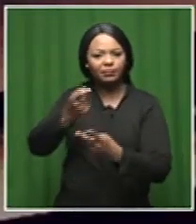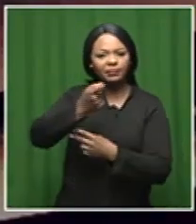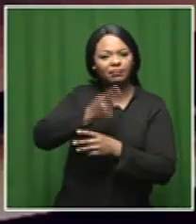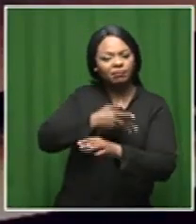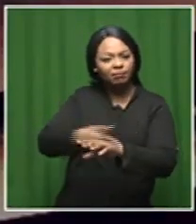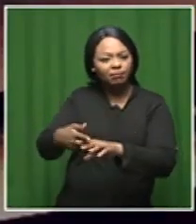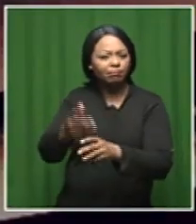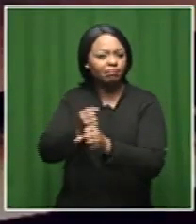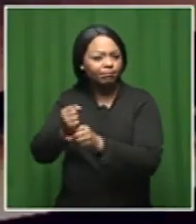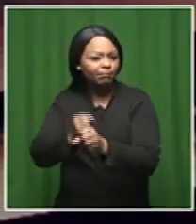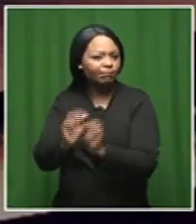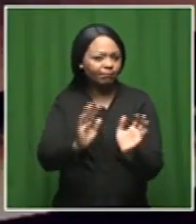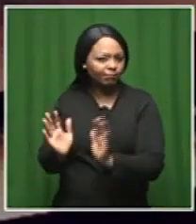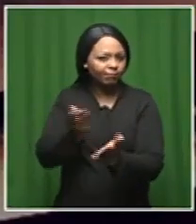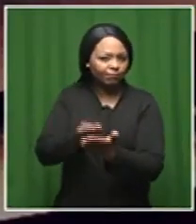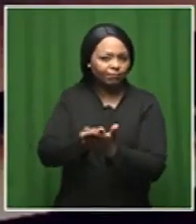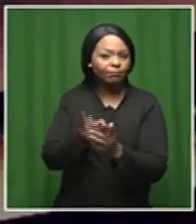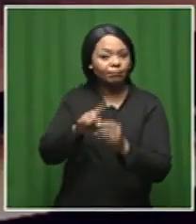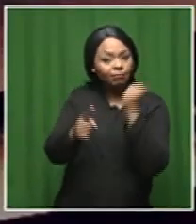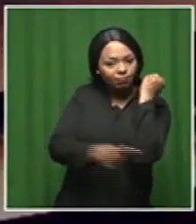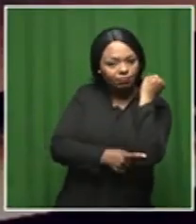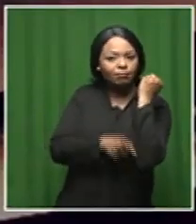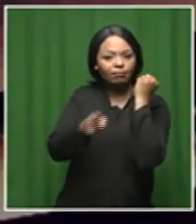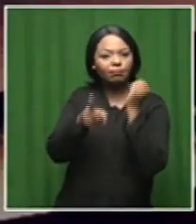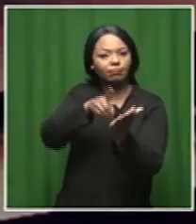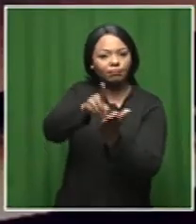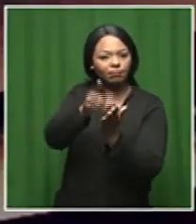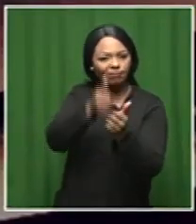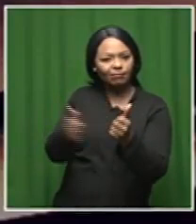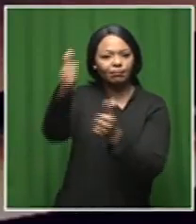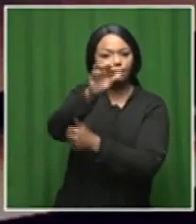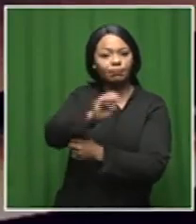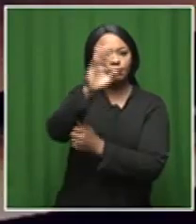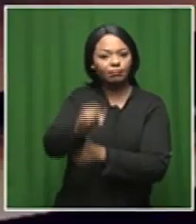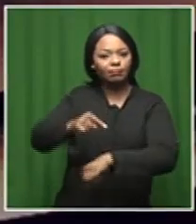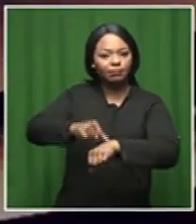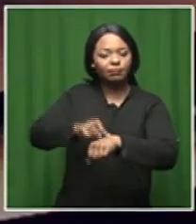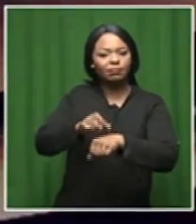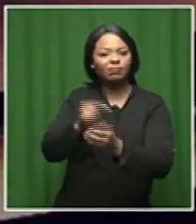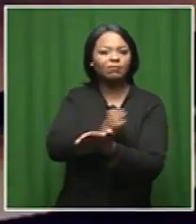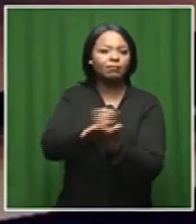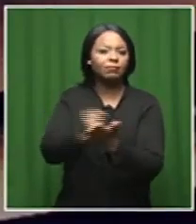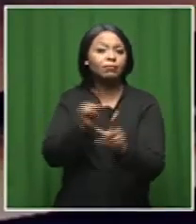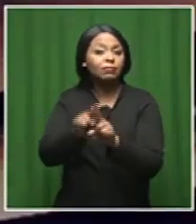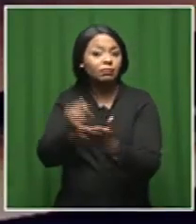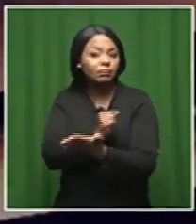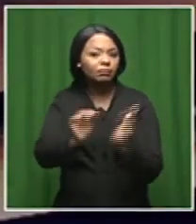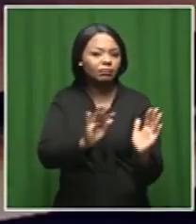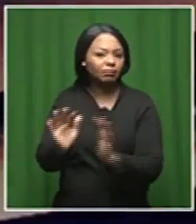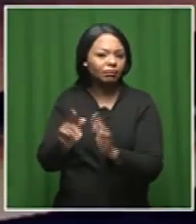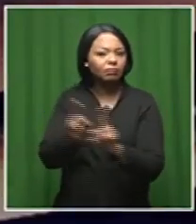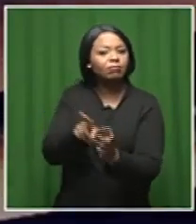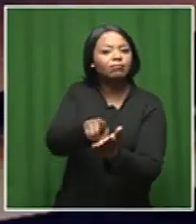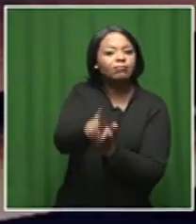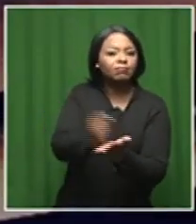available. Lastly, we'll speak to the head of donor recruitment from the South African Bone Marrow Registry about their role and how to register as a bone marrow